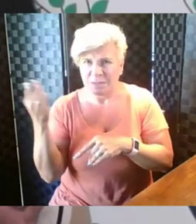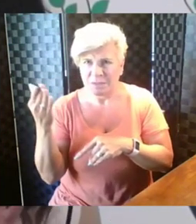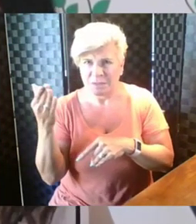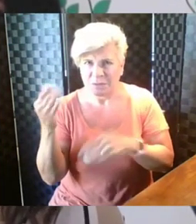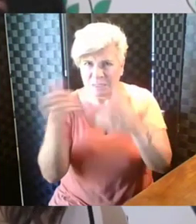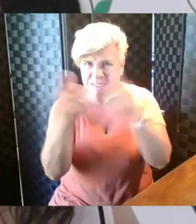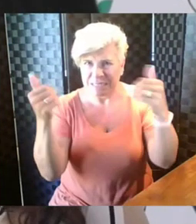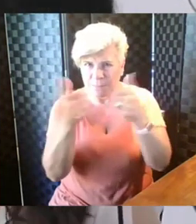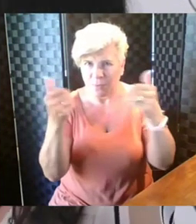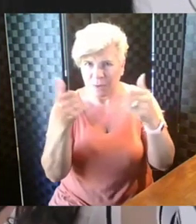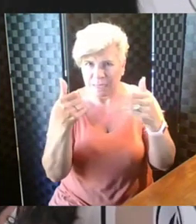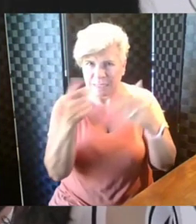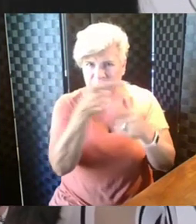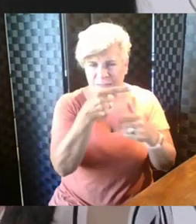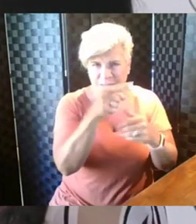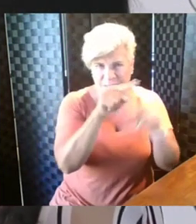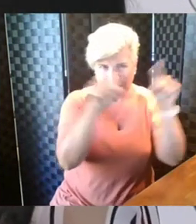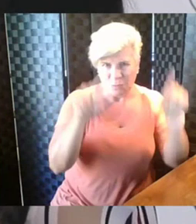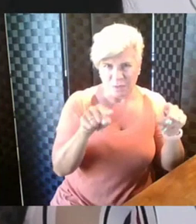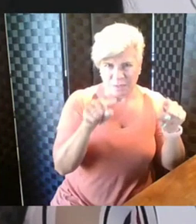they're kind of separated.